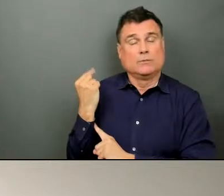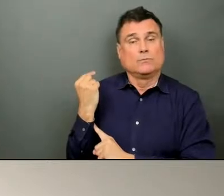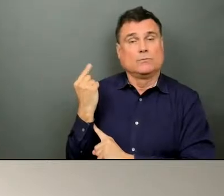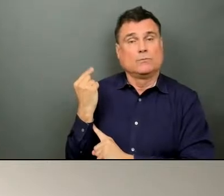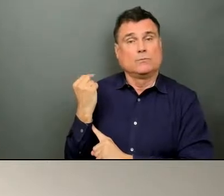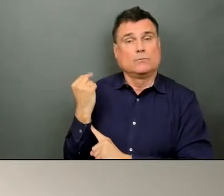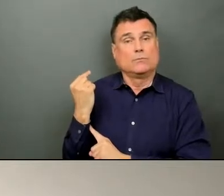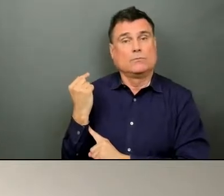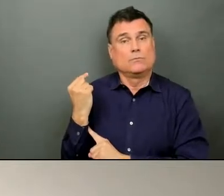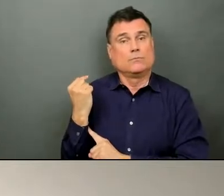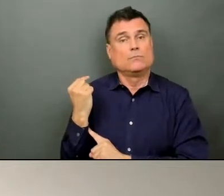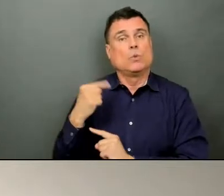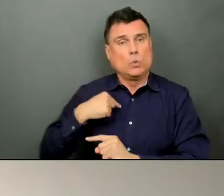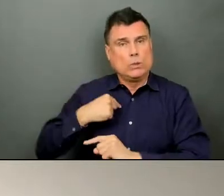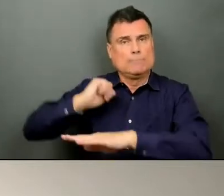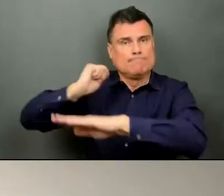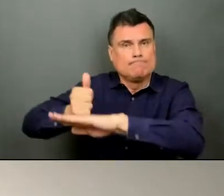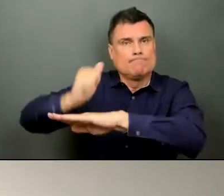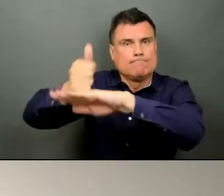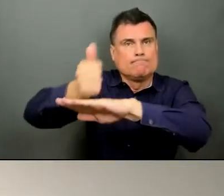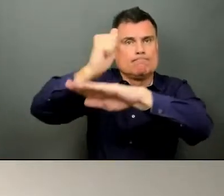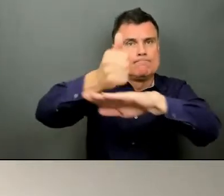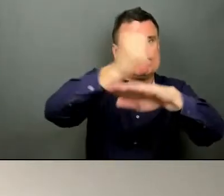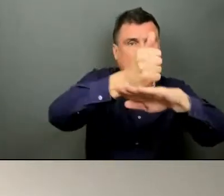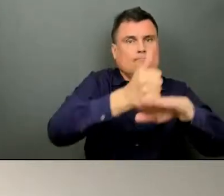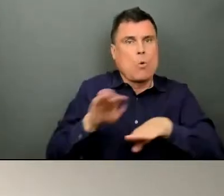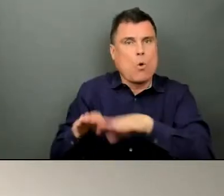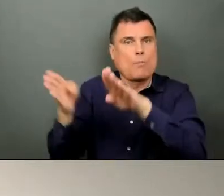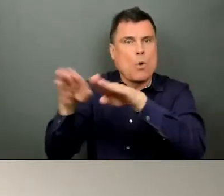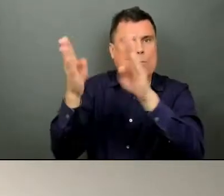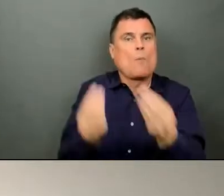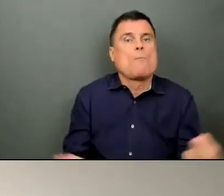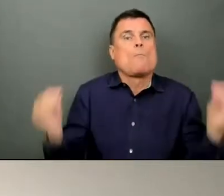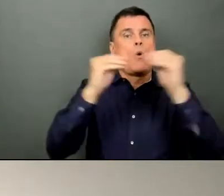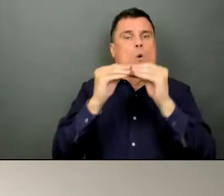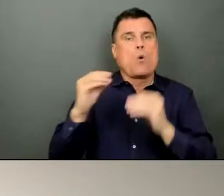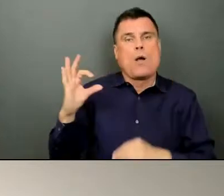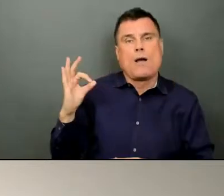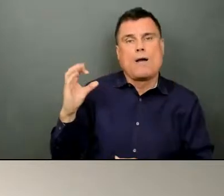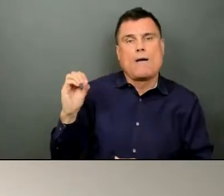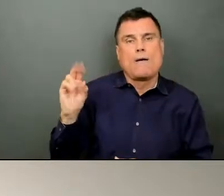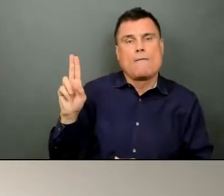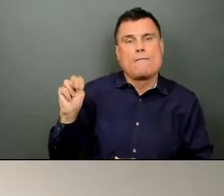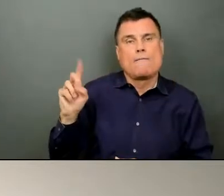service. And that service continues to expand and will continue to expand